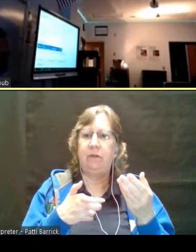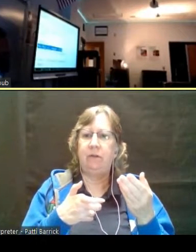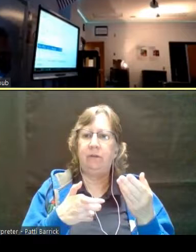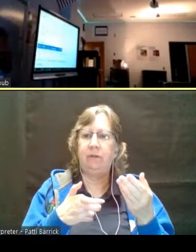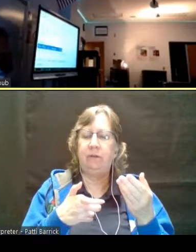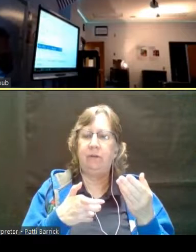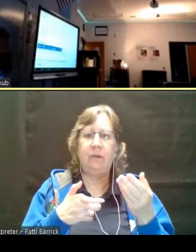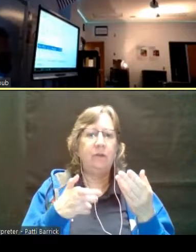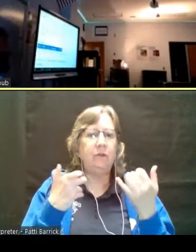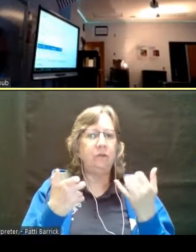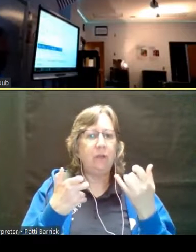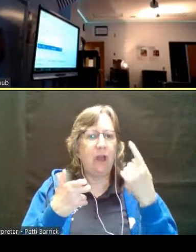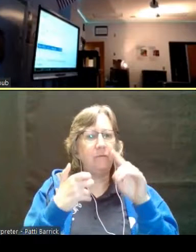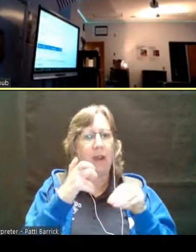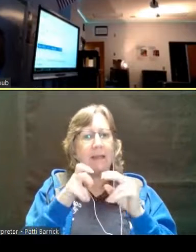work smart.